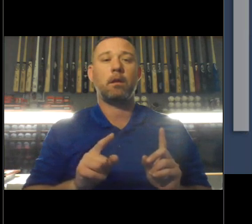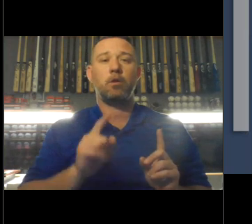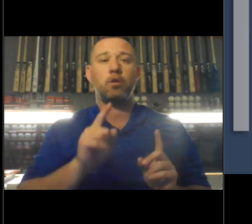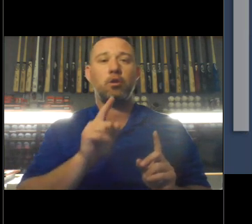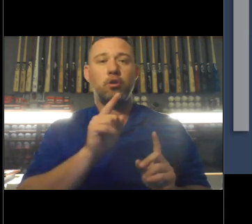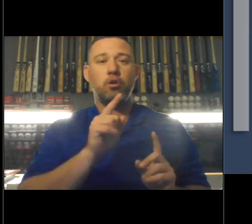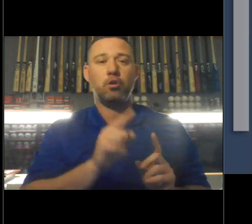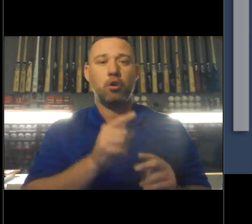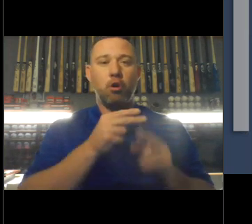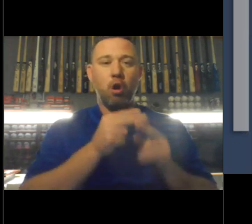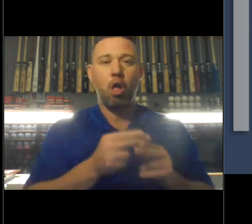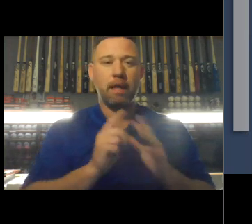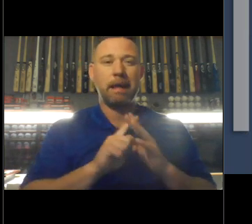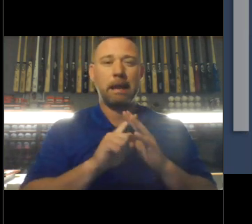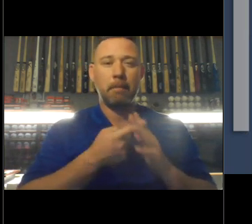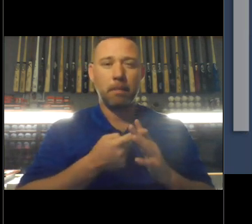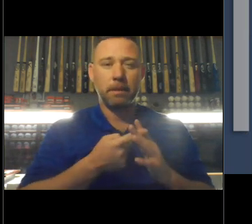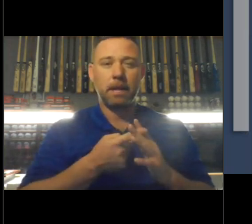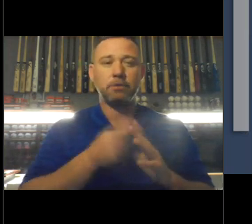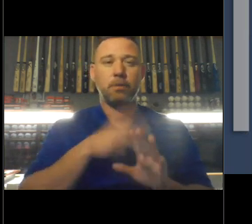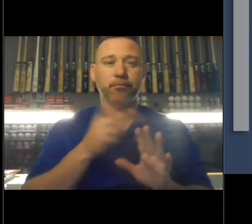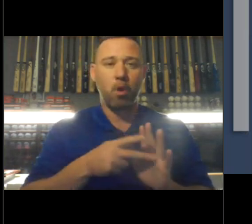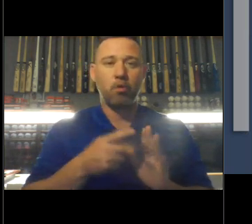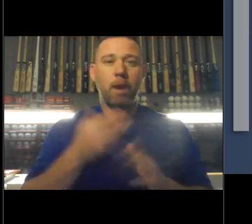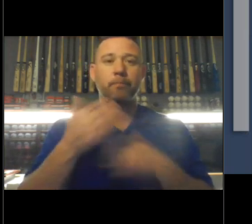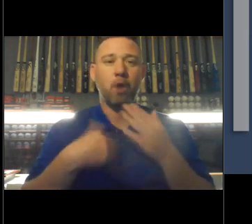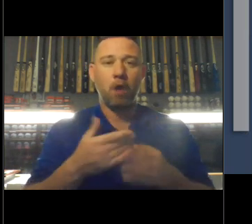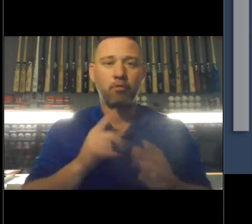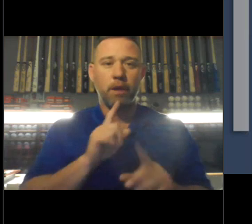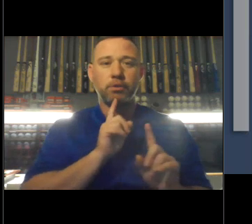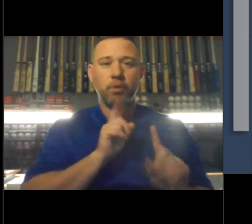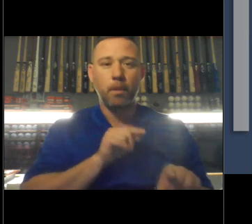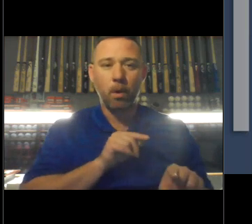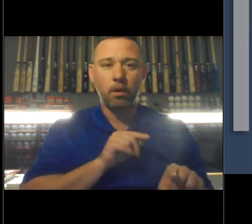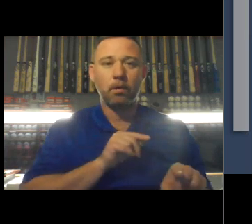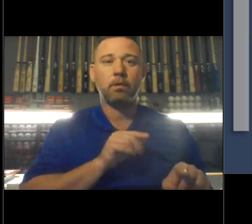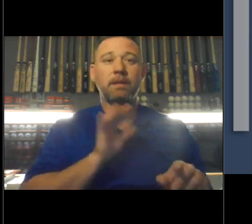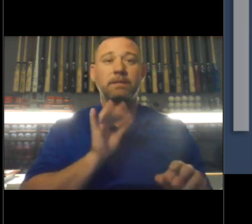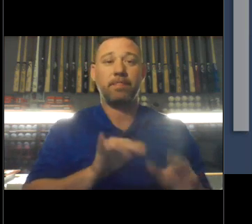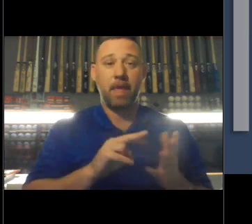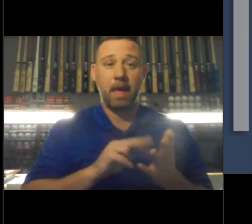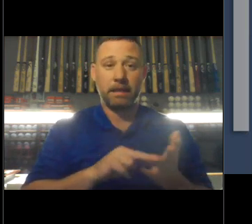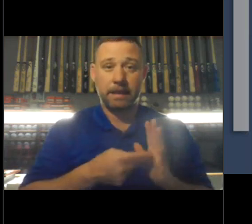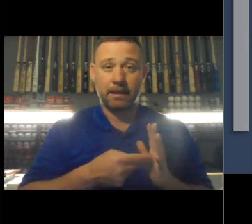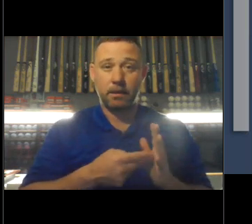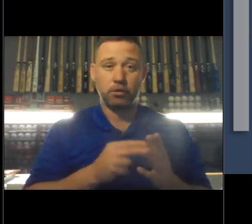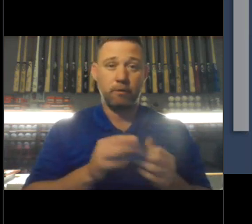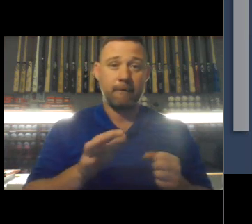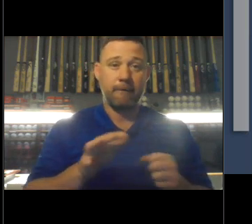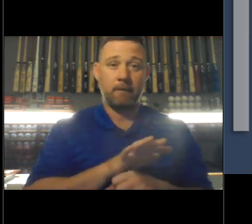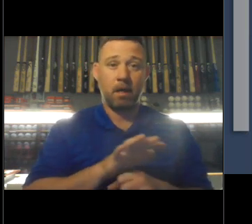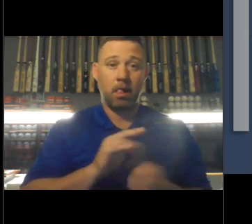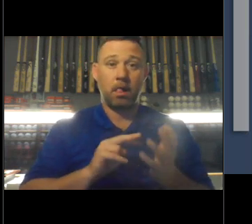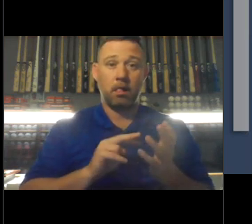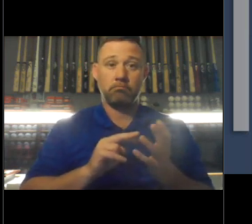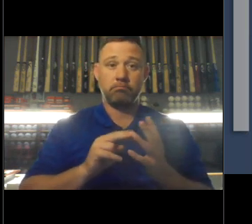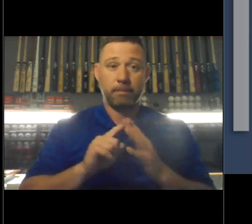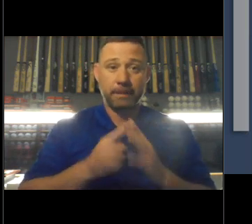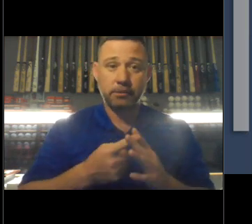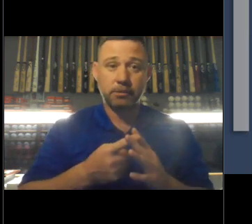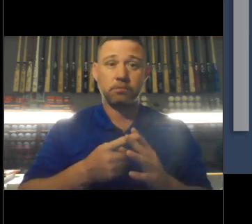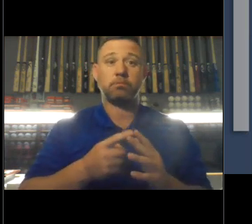you're calling it the implementation program progress report, but is this intended to fulfill the implementation element